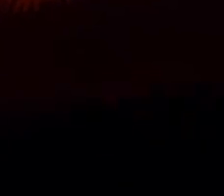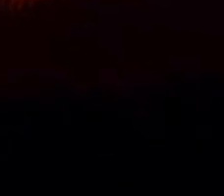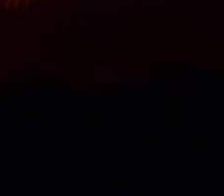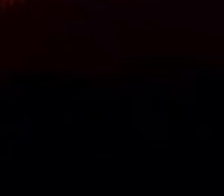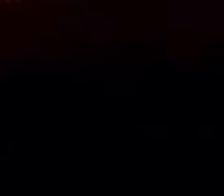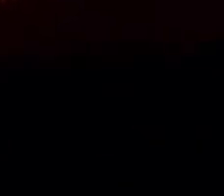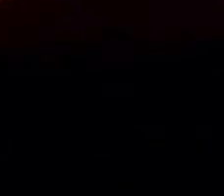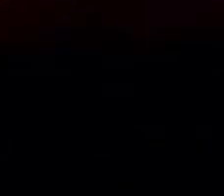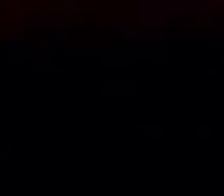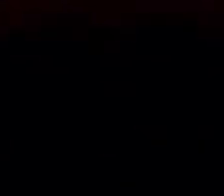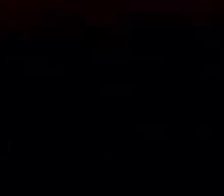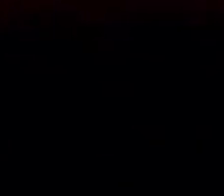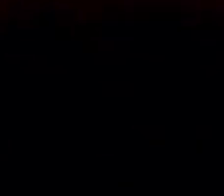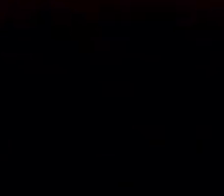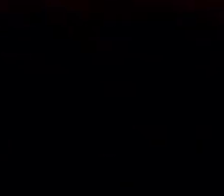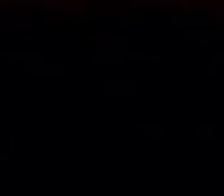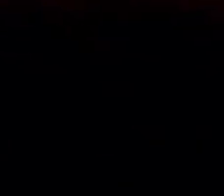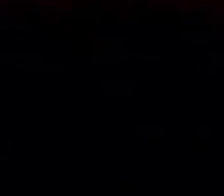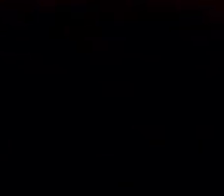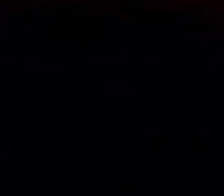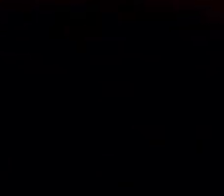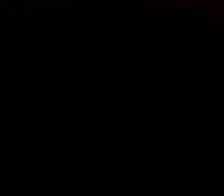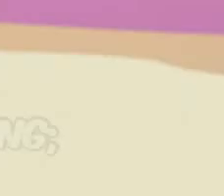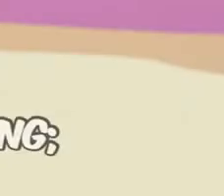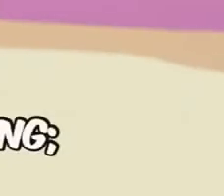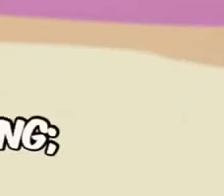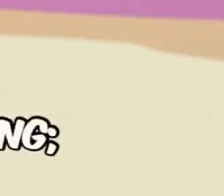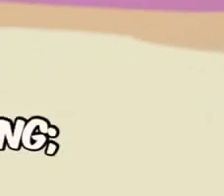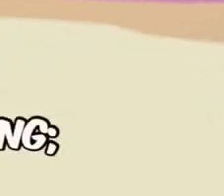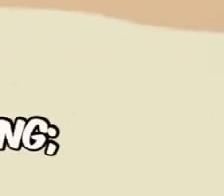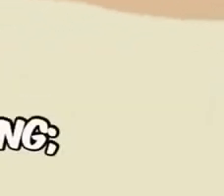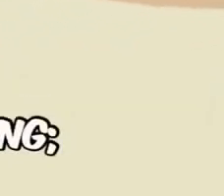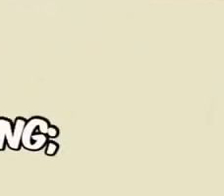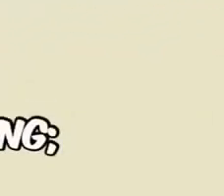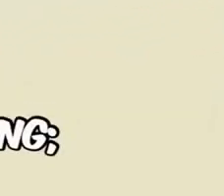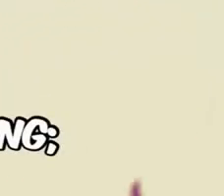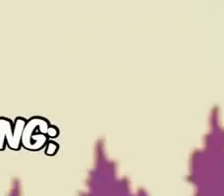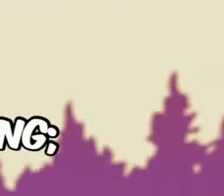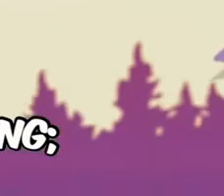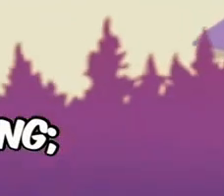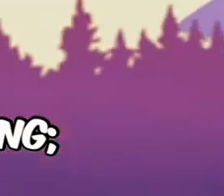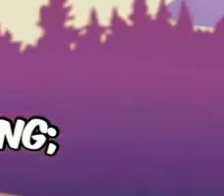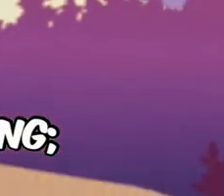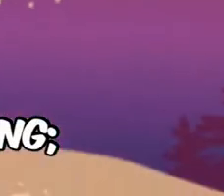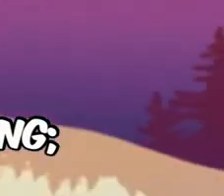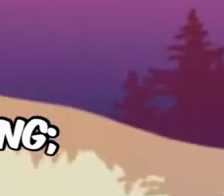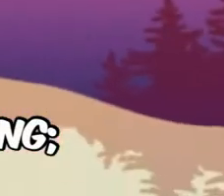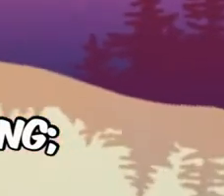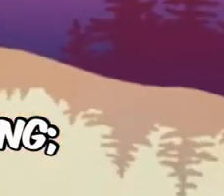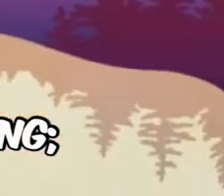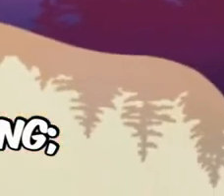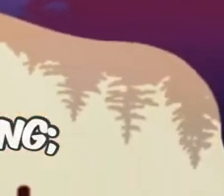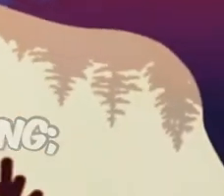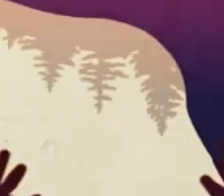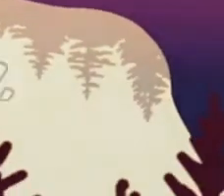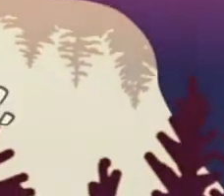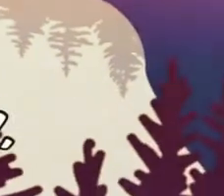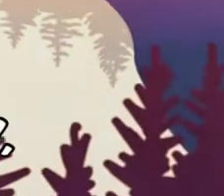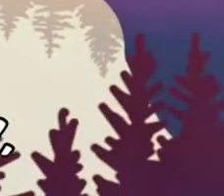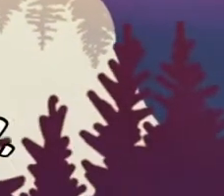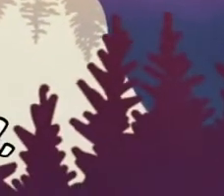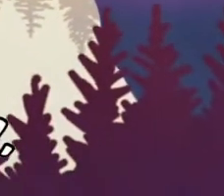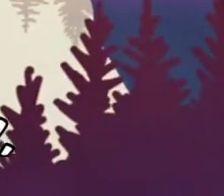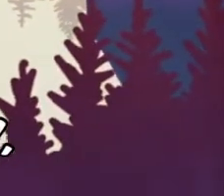The day of the Lord will come, bringing justice over all that's